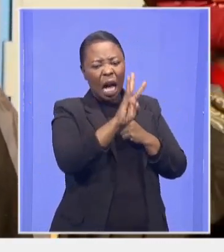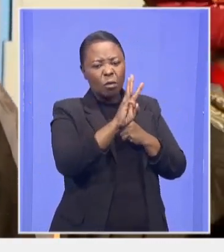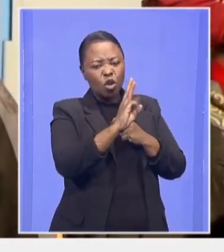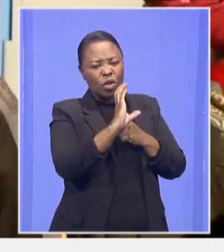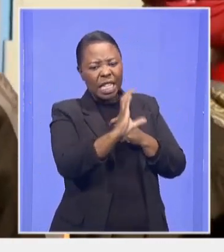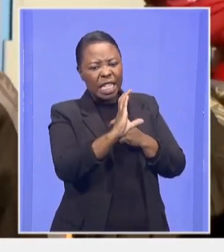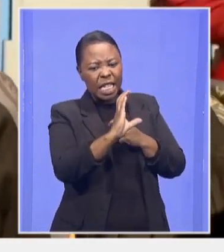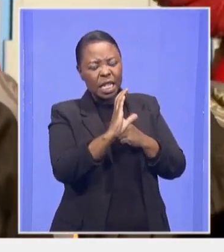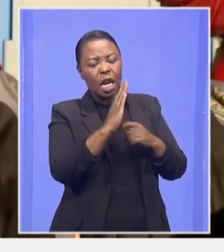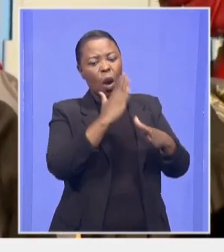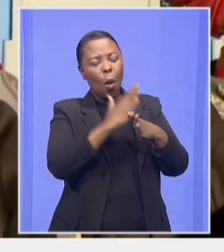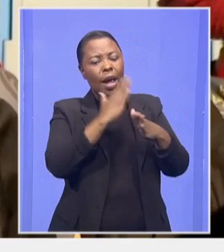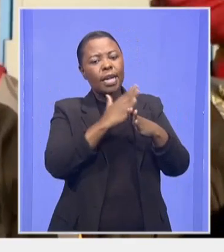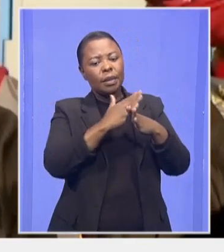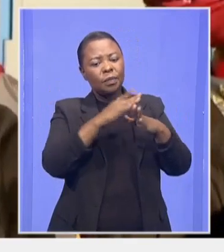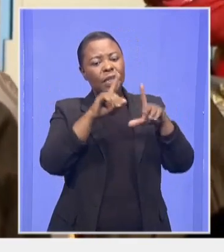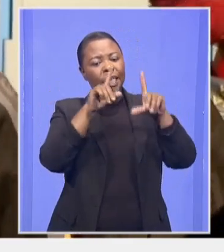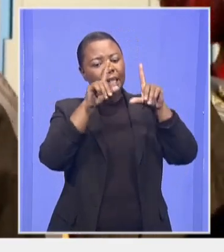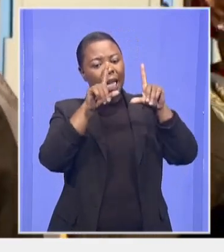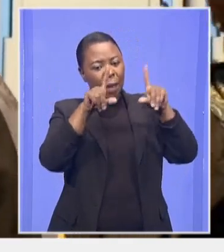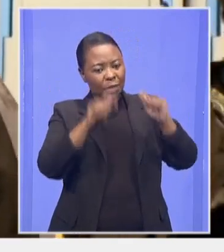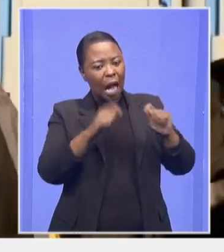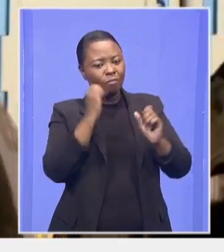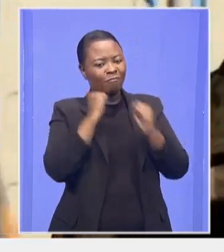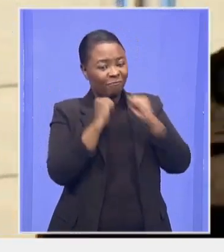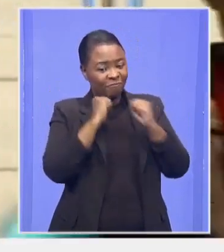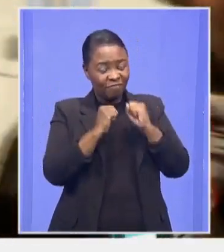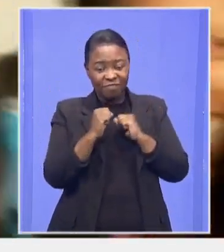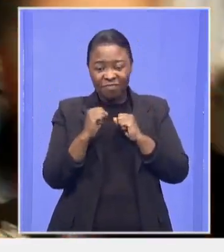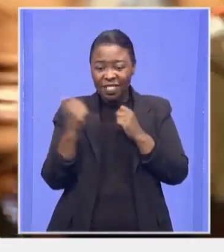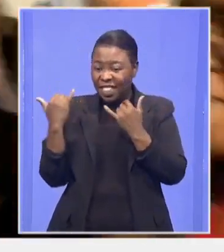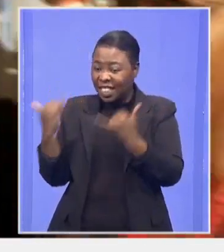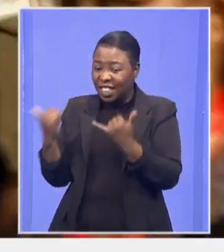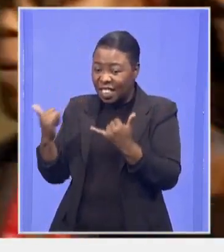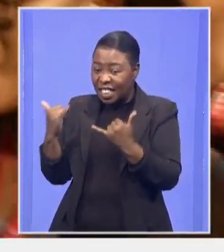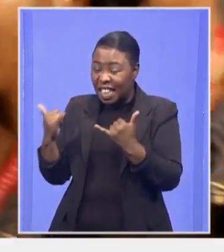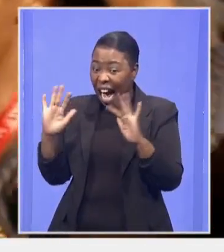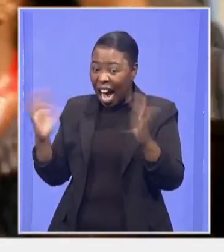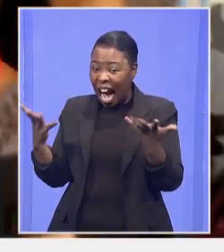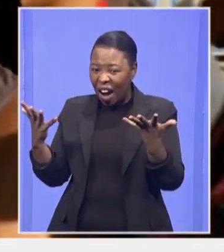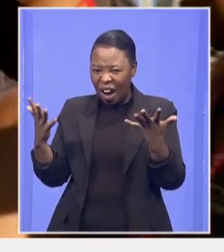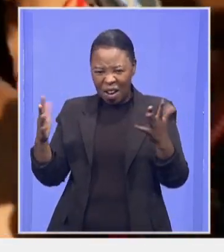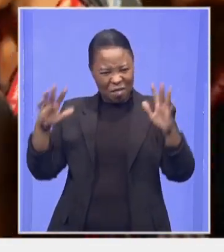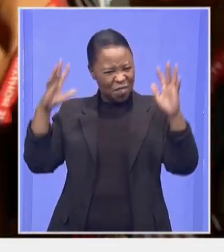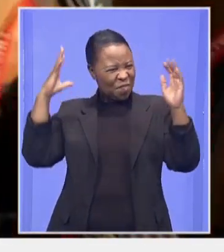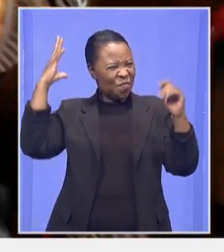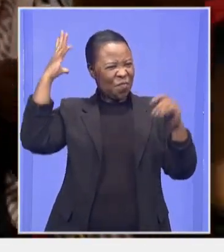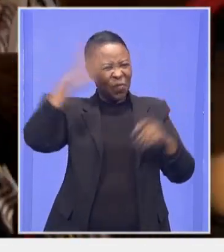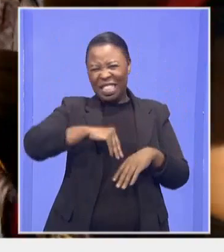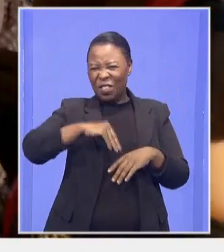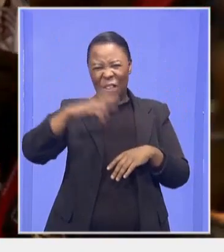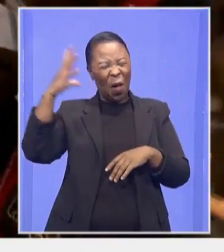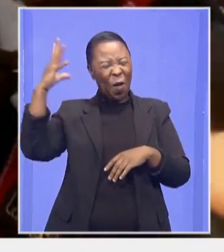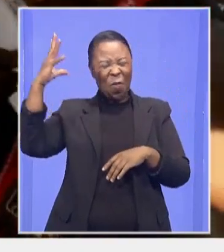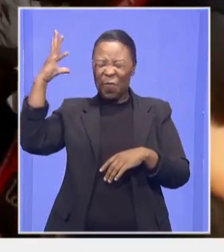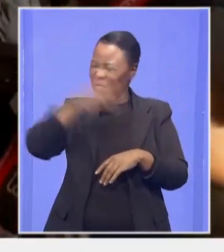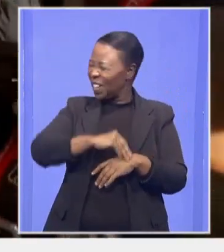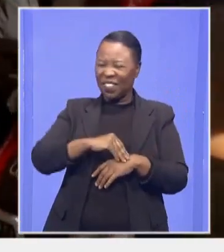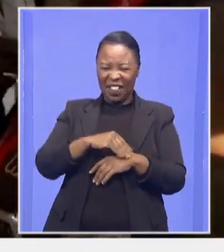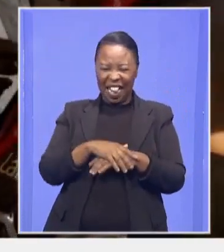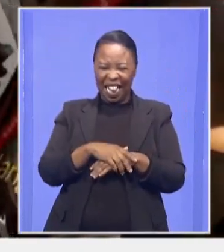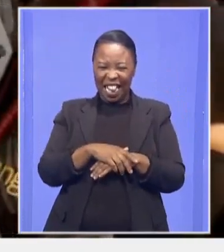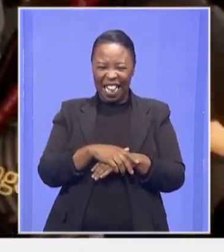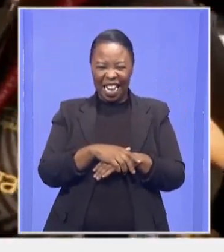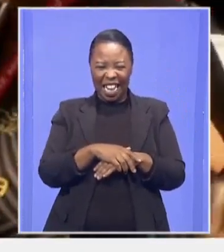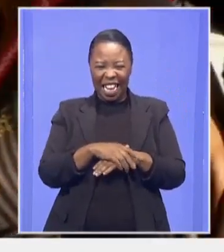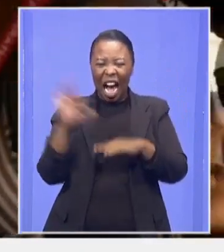towards Cape Town Marathon. Yeah. Guys, how was today's race? Awesome! One word, yes. How did you prepare for